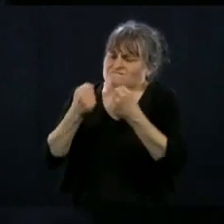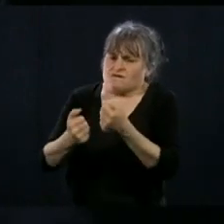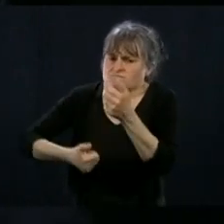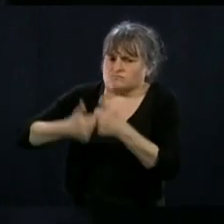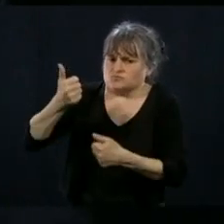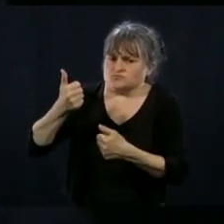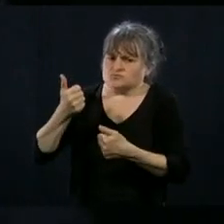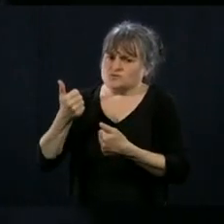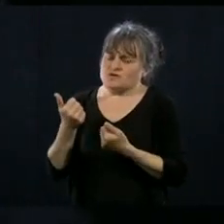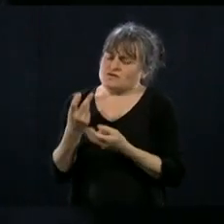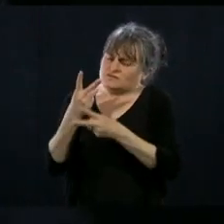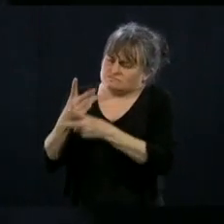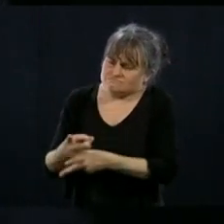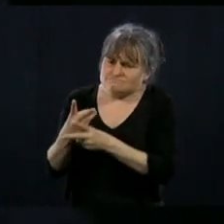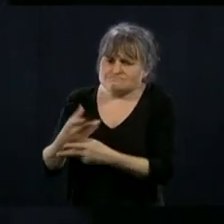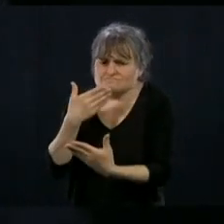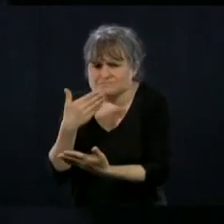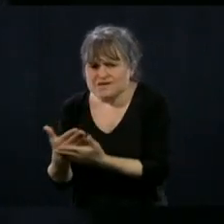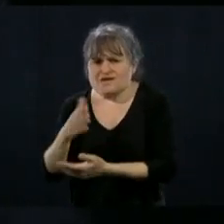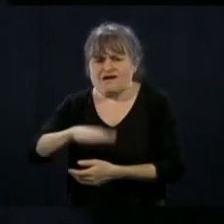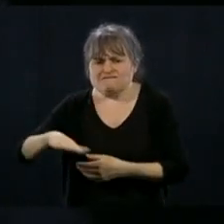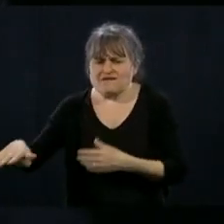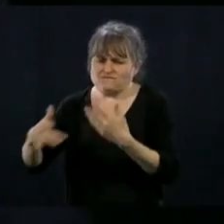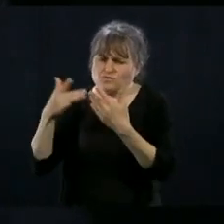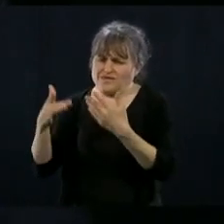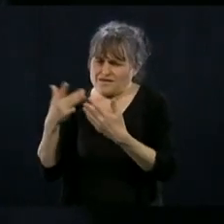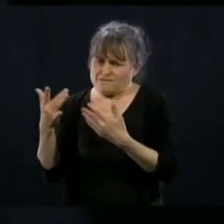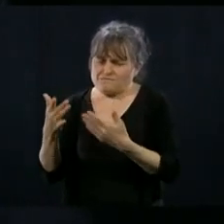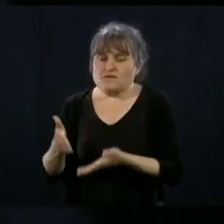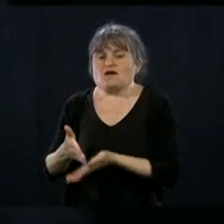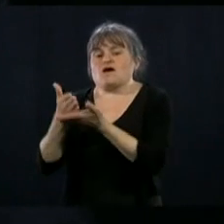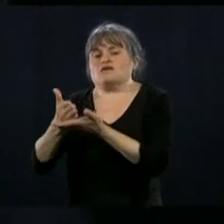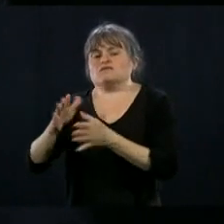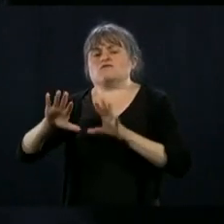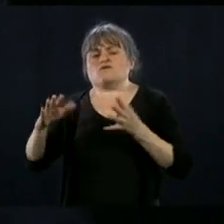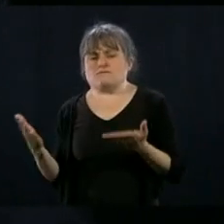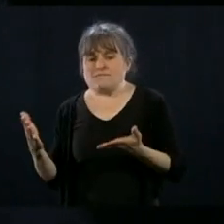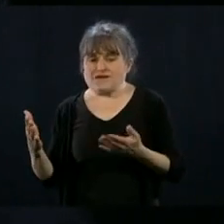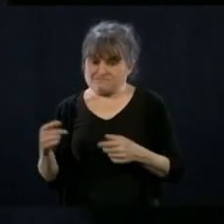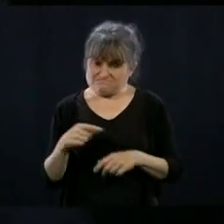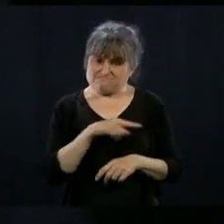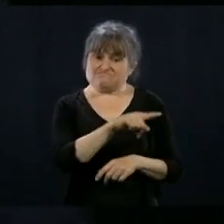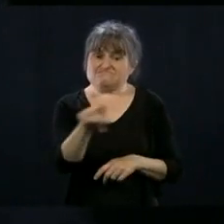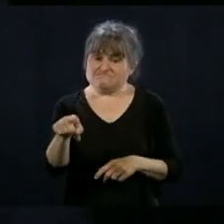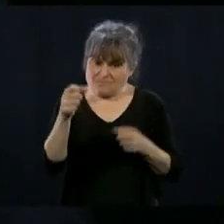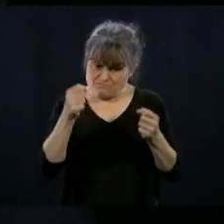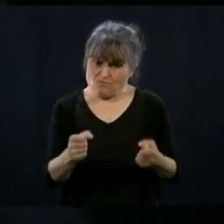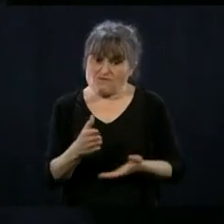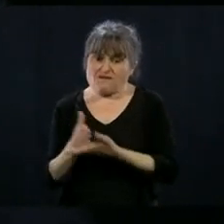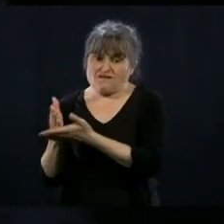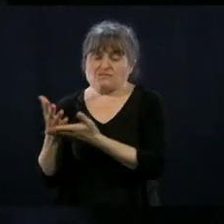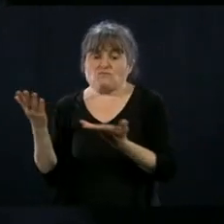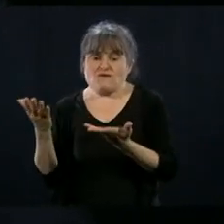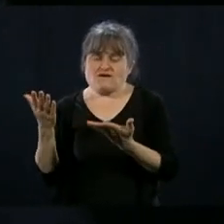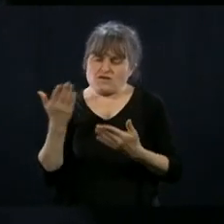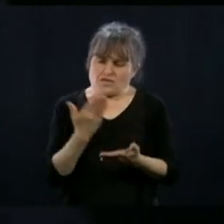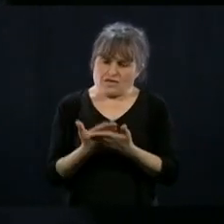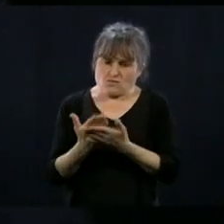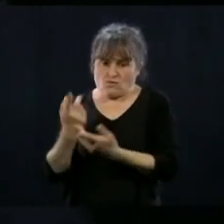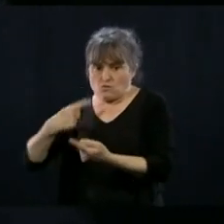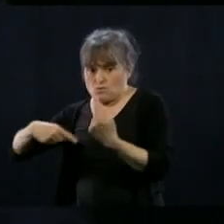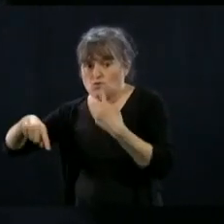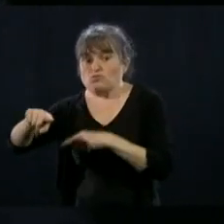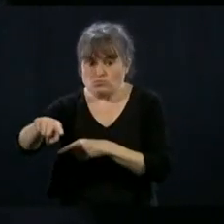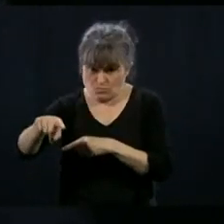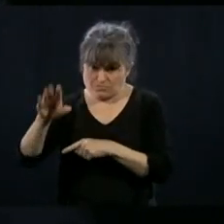one of the ways to help those children is to send our